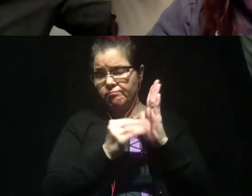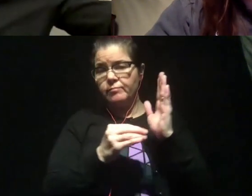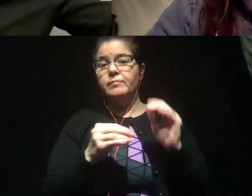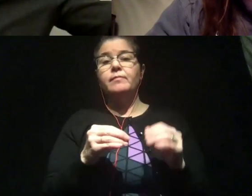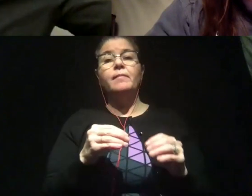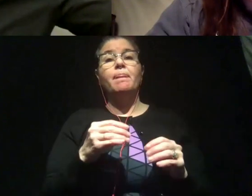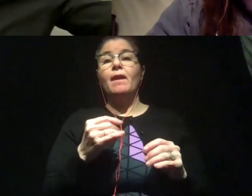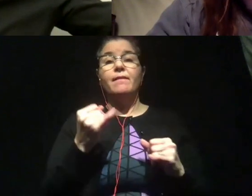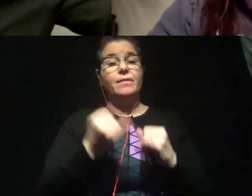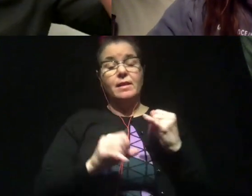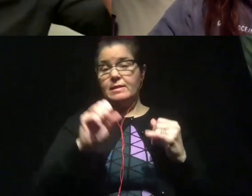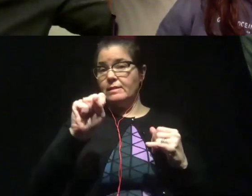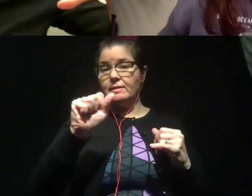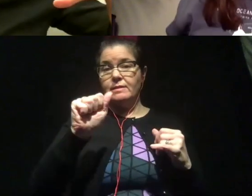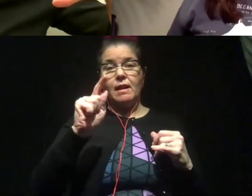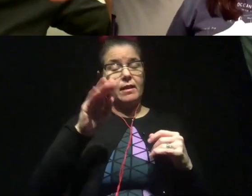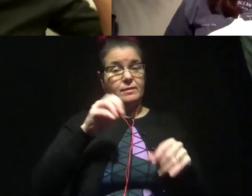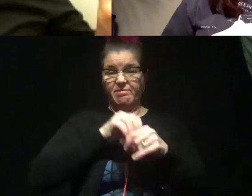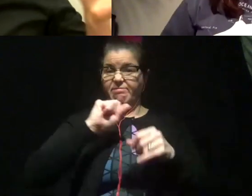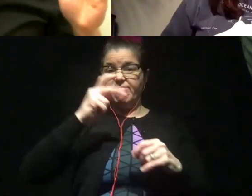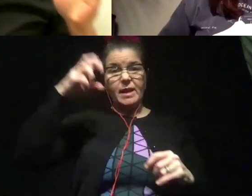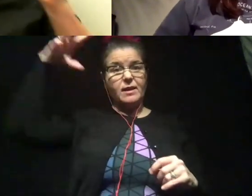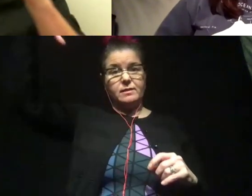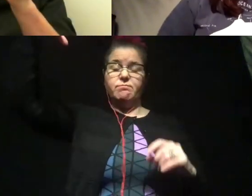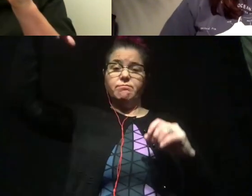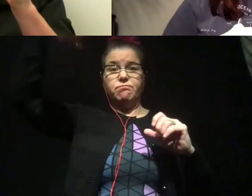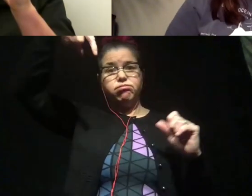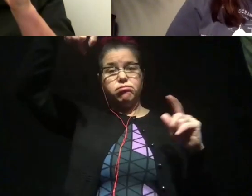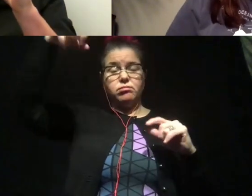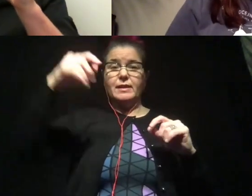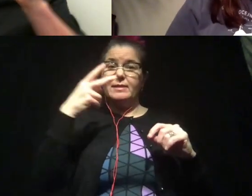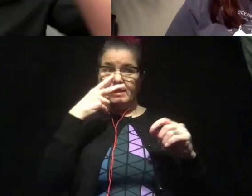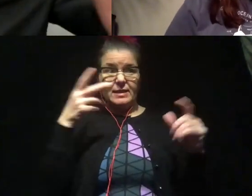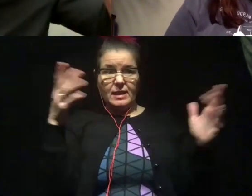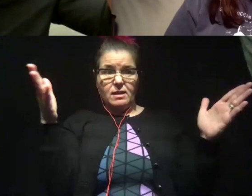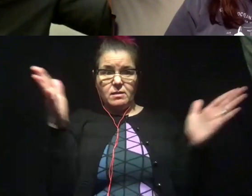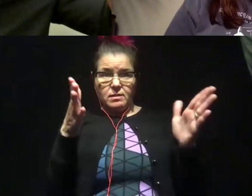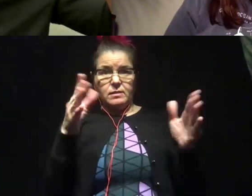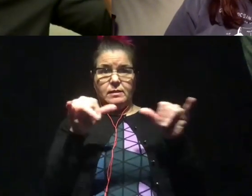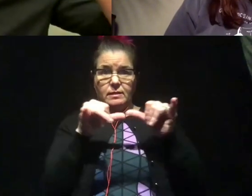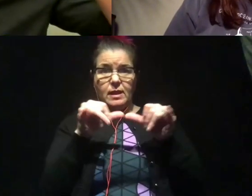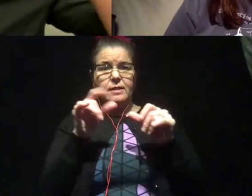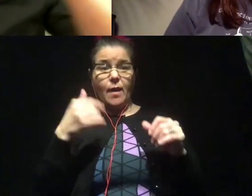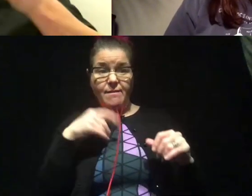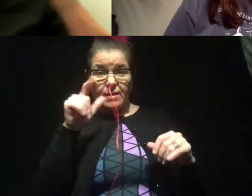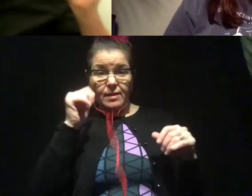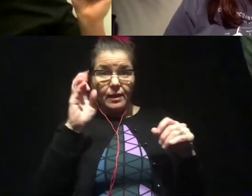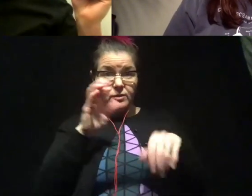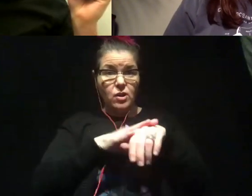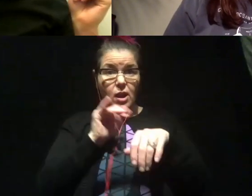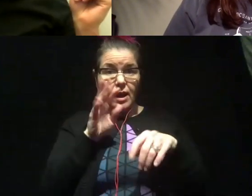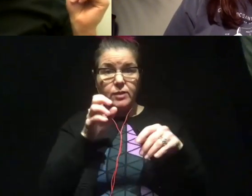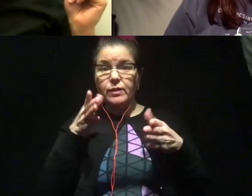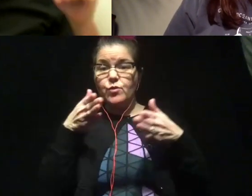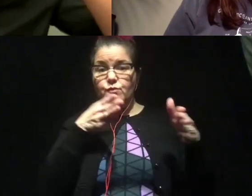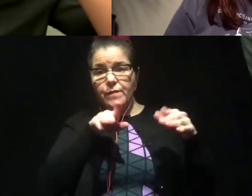to satellites. The satellites will take pictures of the ice sheet. You can tell how much of the ice sheet is melting, where there's lakes on the ice, where there's rivers